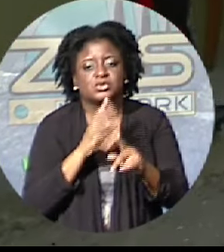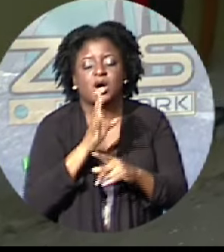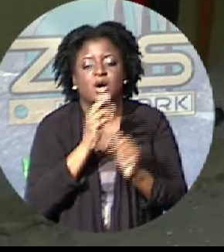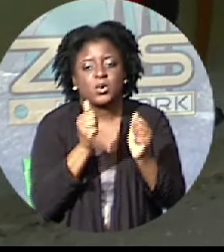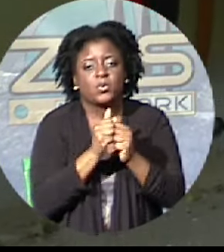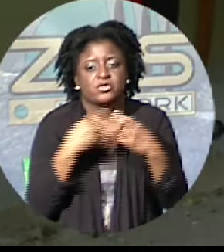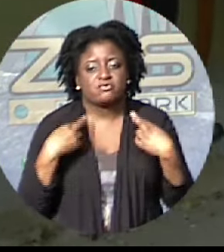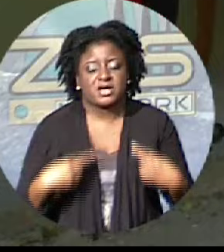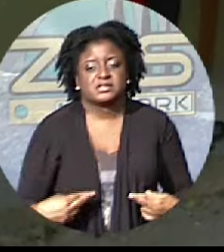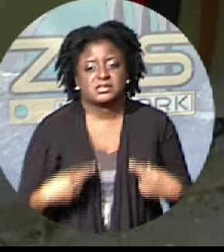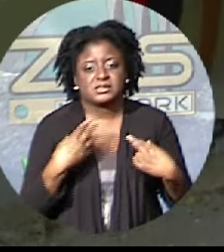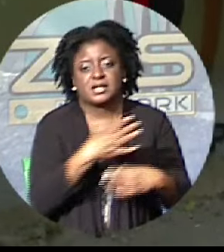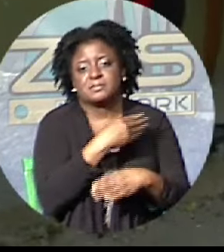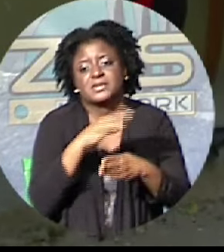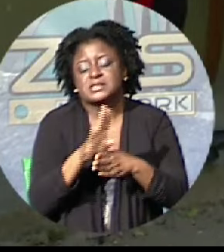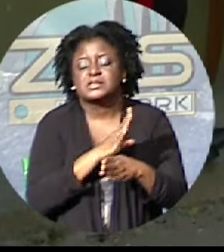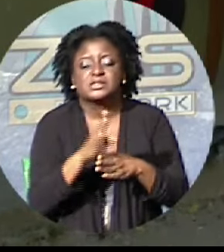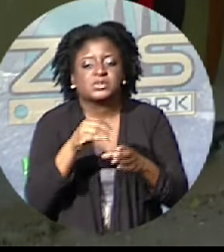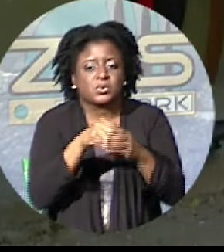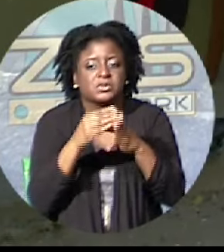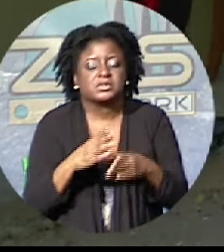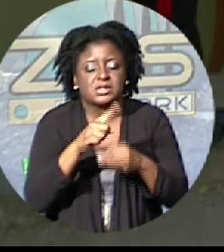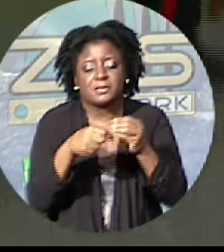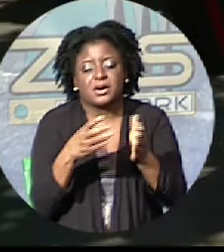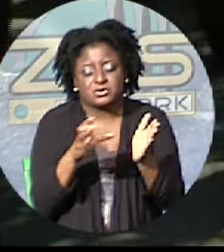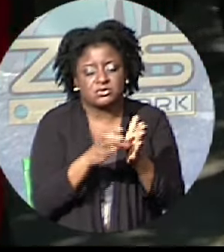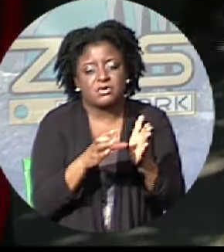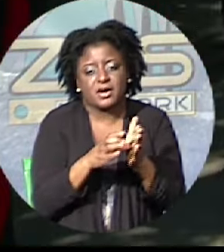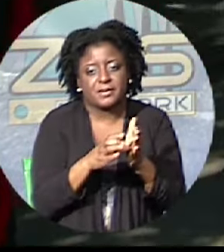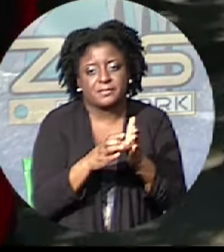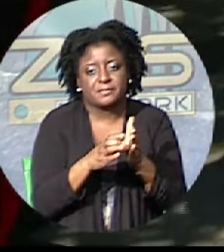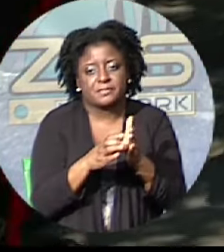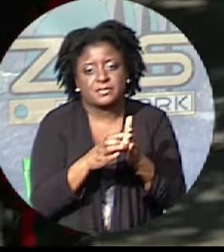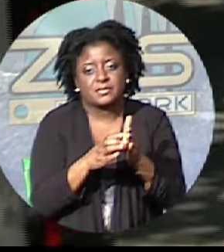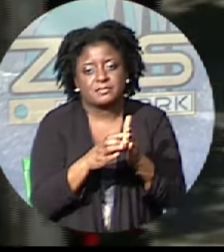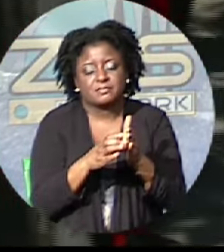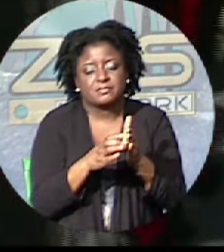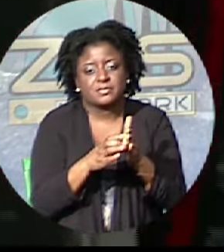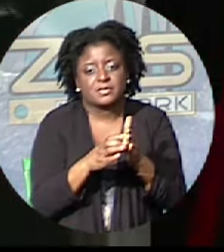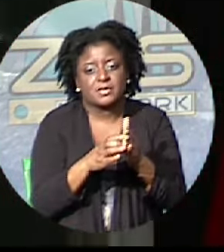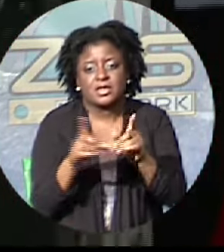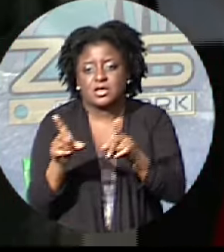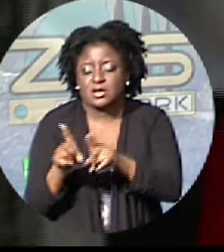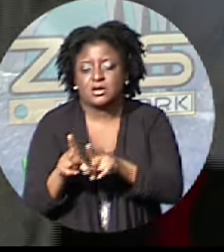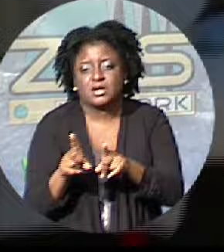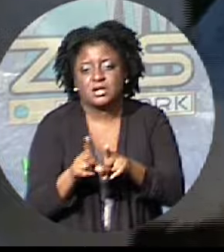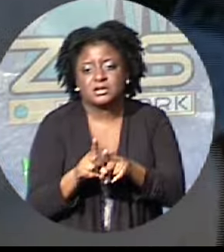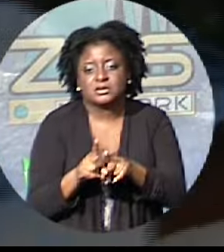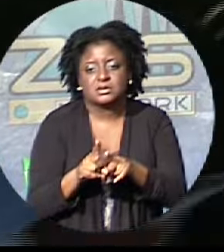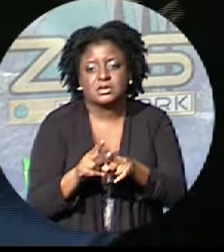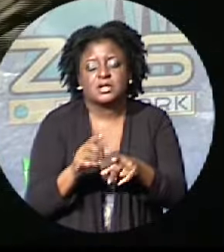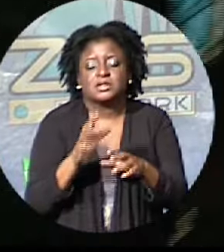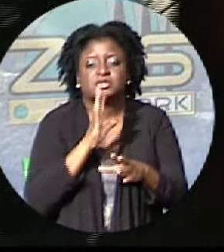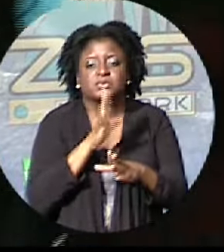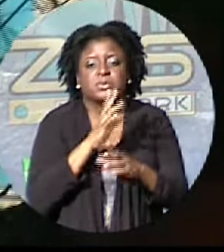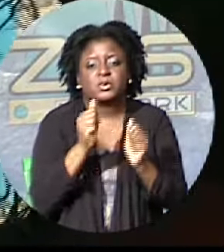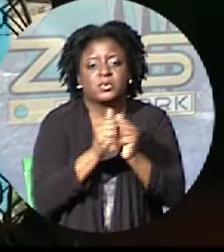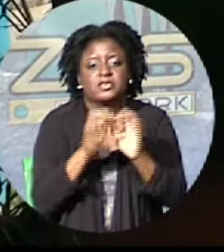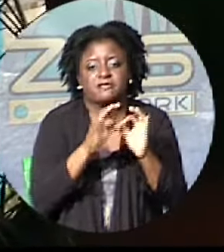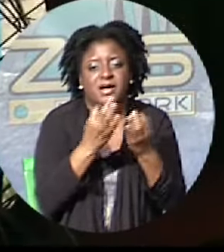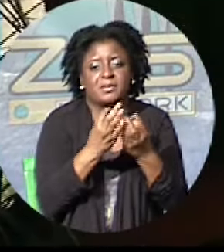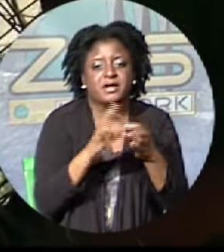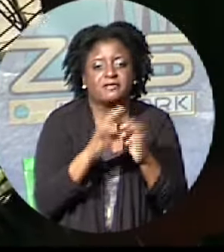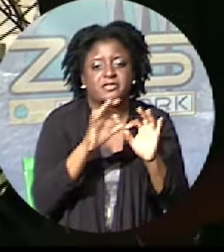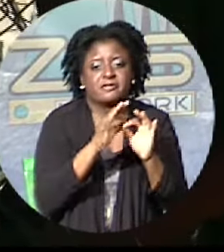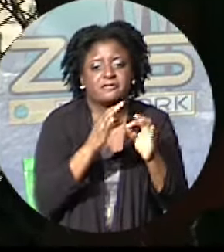owners about the crime situation. Officers, along with officials from Urban Renewal, also had an opportunity to speak with the family of the victims who